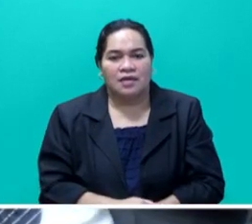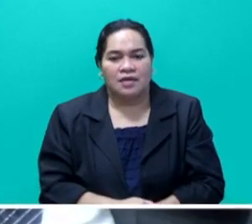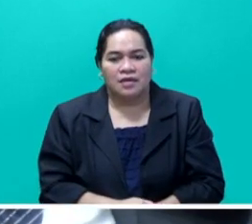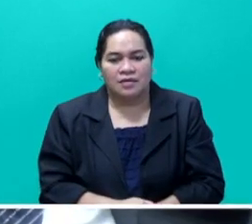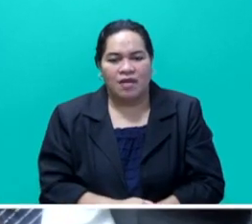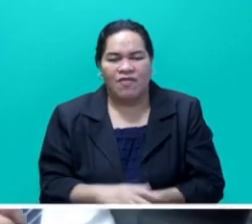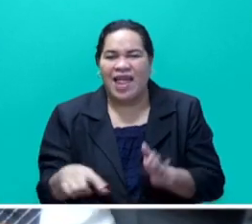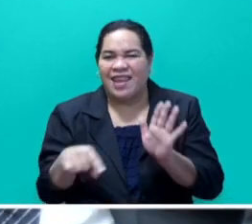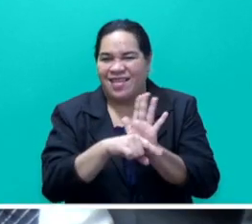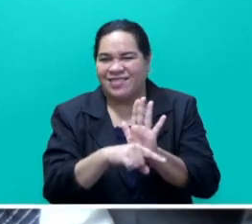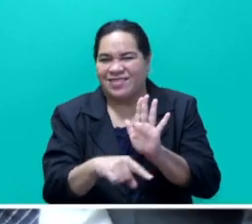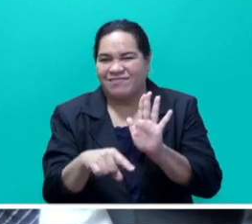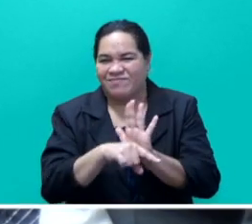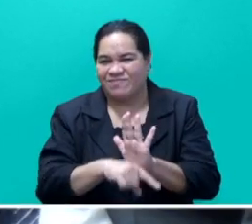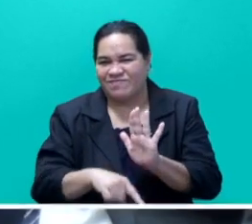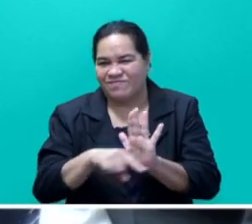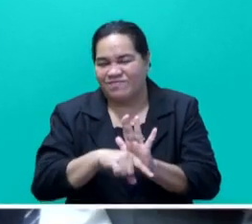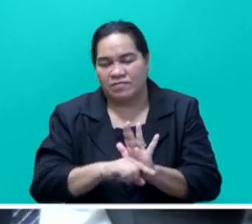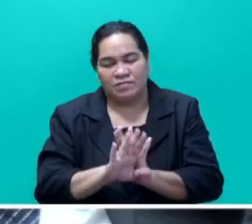negatives